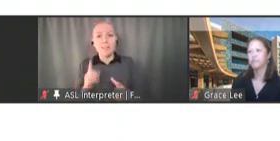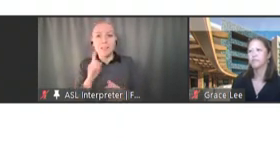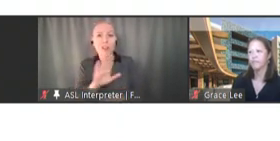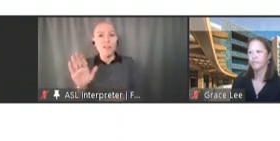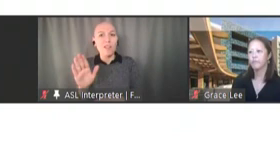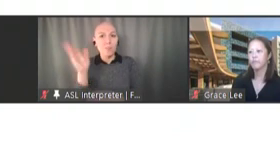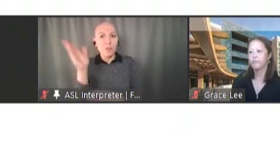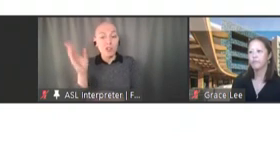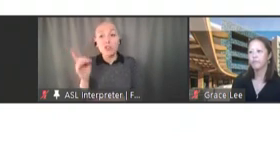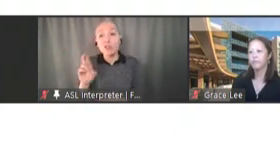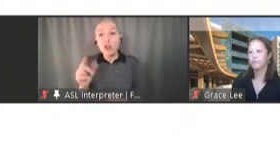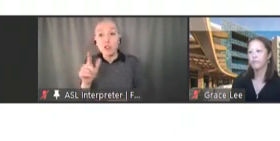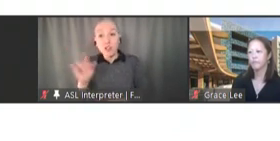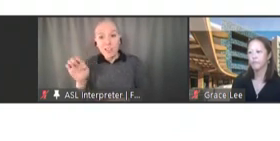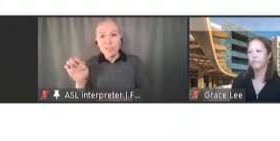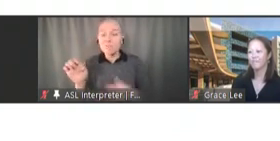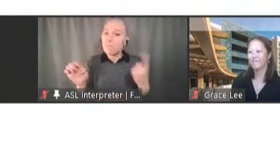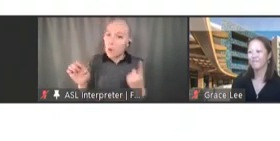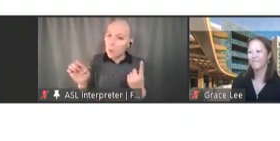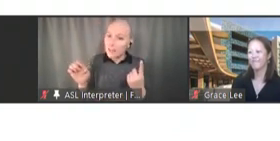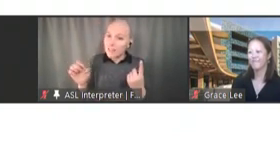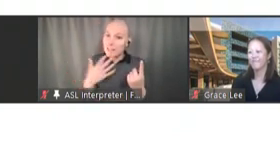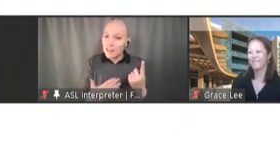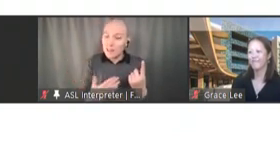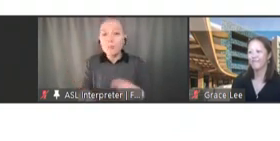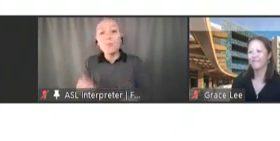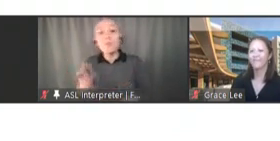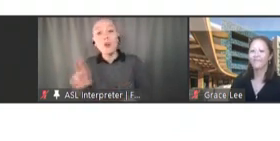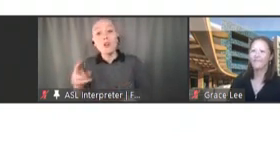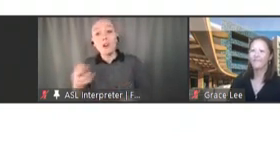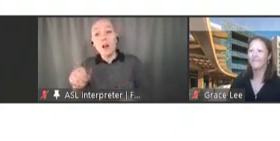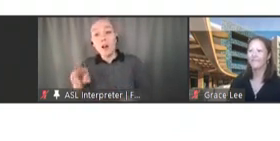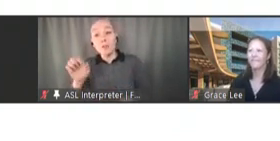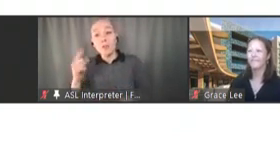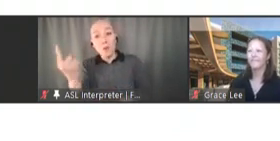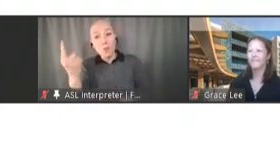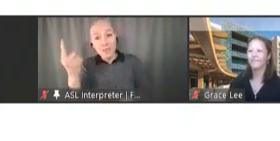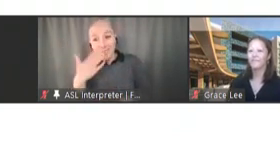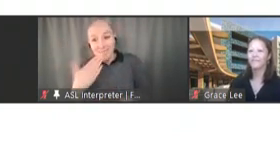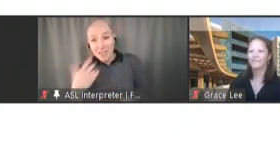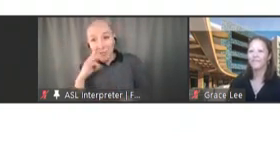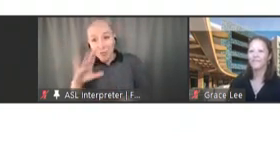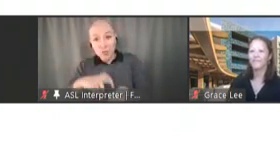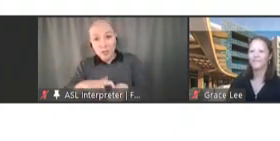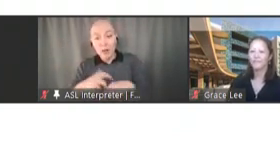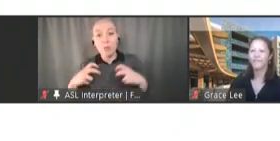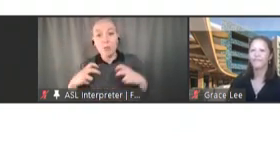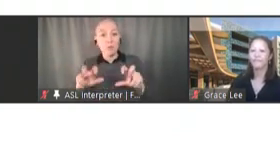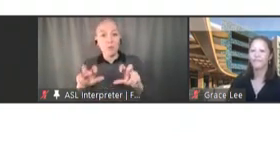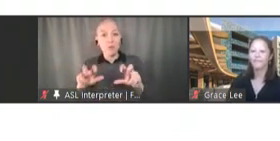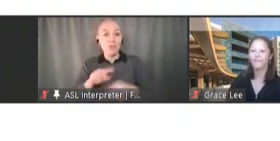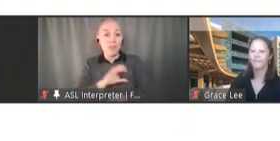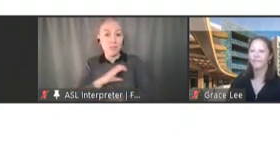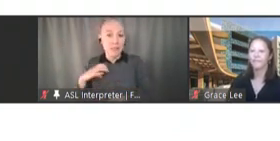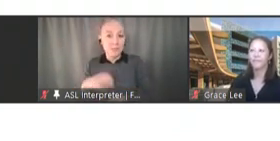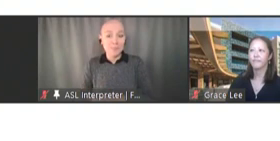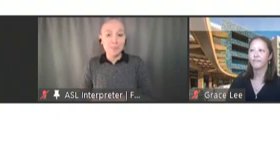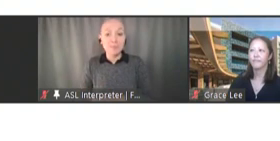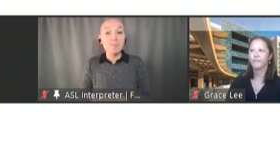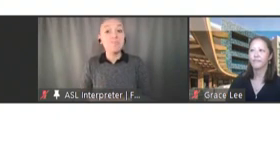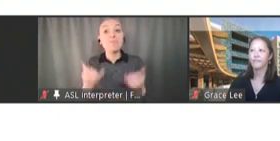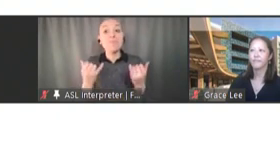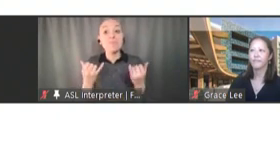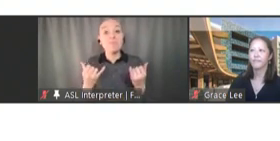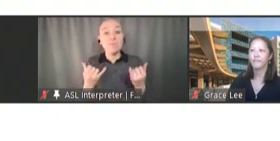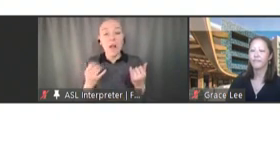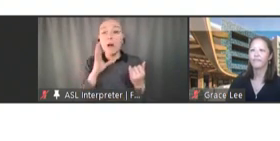as always, Dr. House, as always, thank you so much for your time and contributions to this committee. It's now time for us to turn to